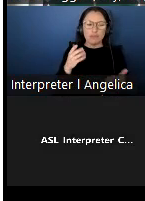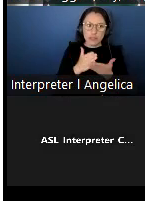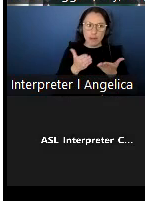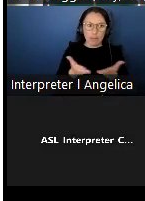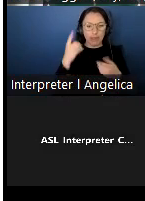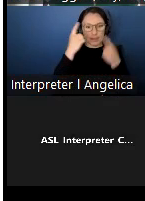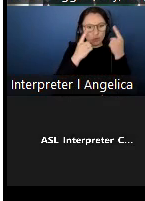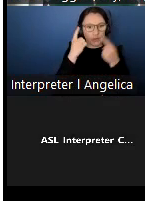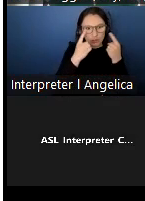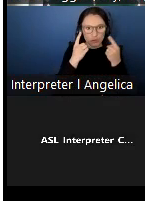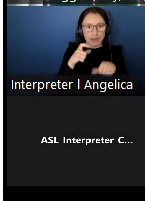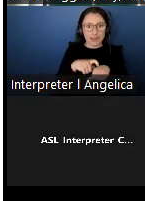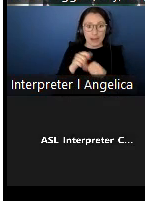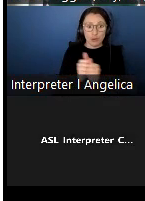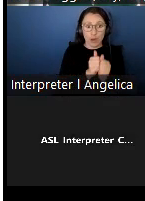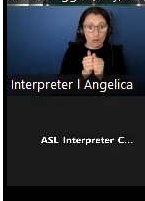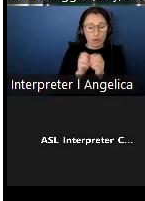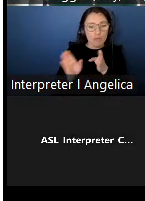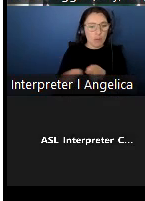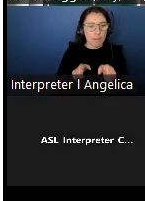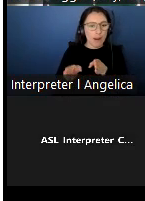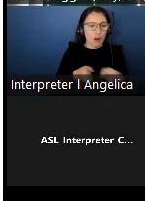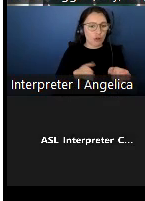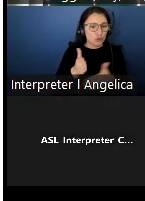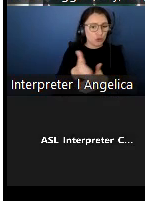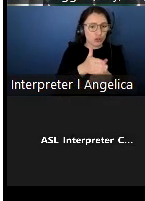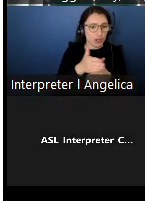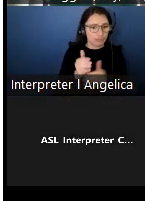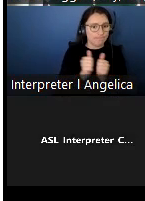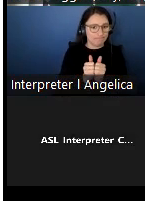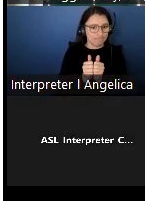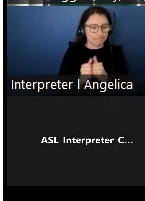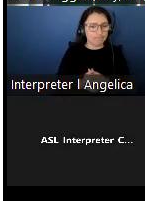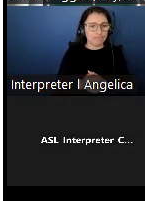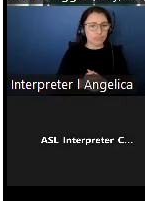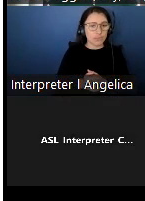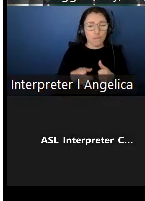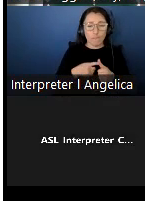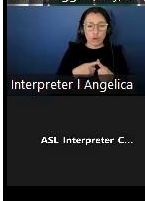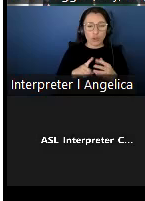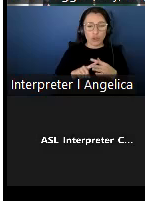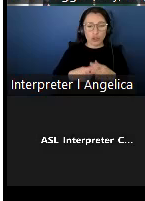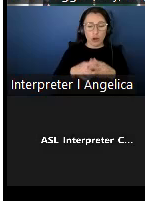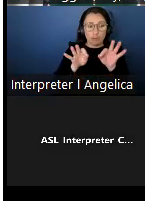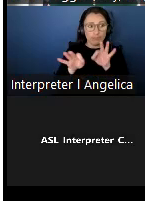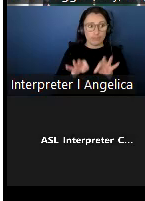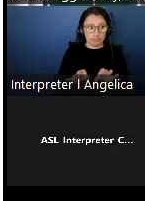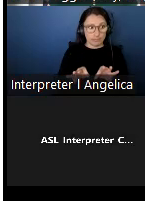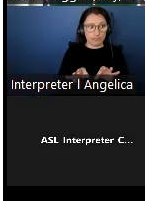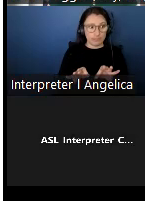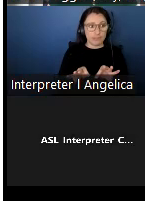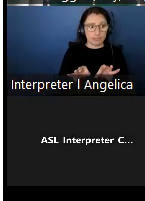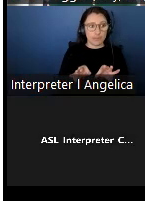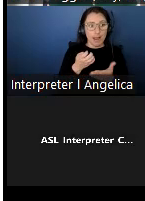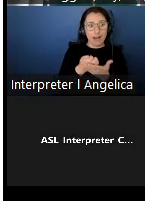time together and preparing to share knowledge on this topic. So we're going to start by describing the economic costs of sexual assault